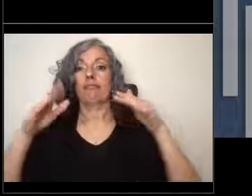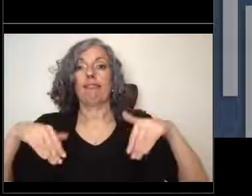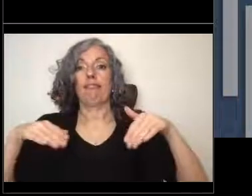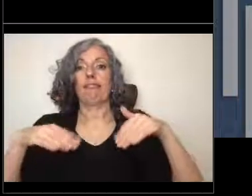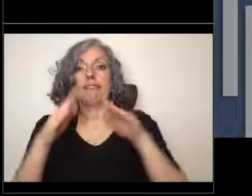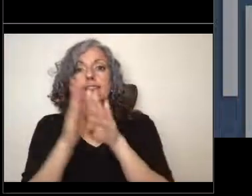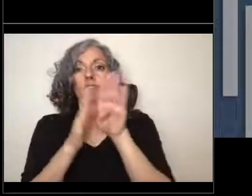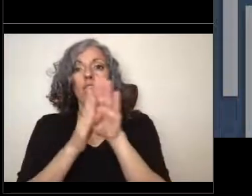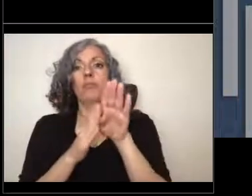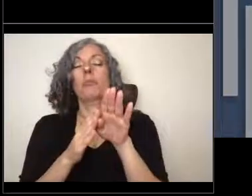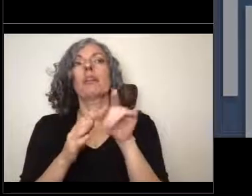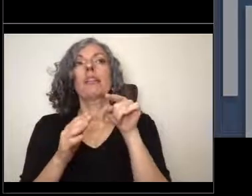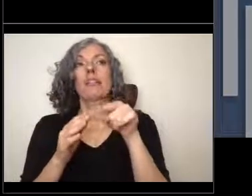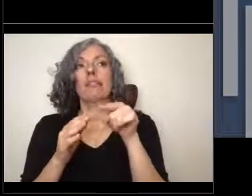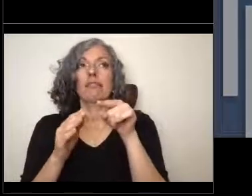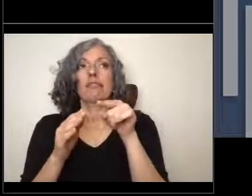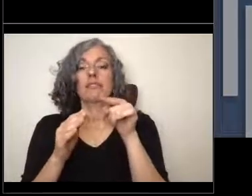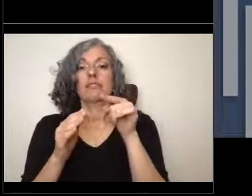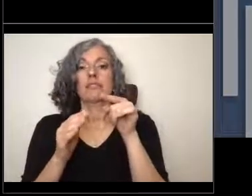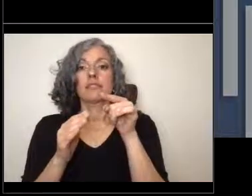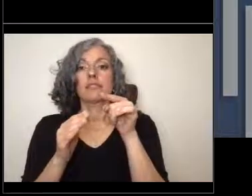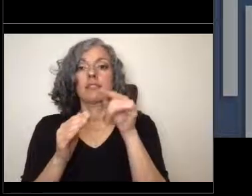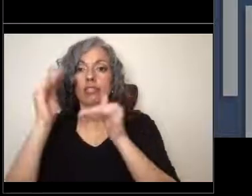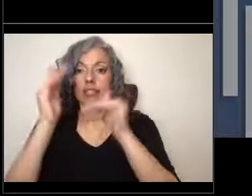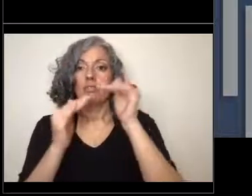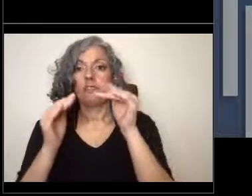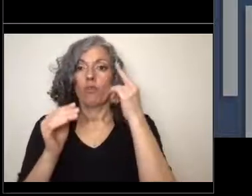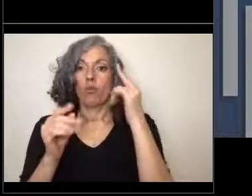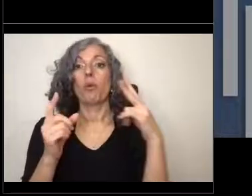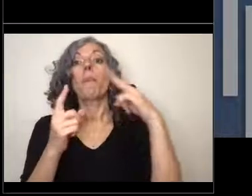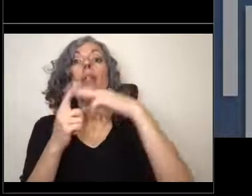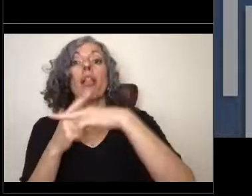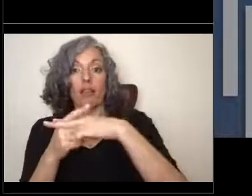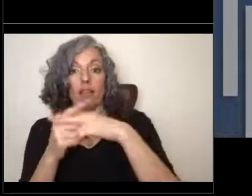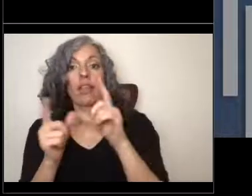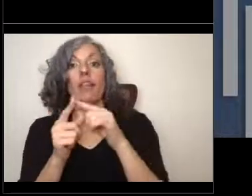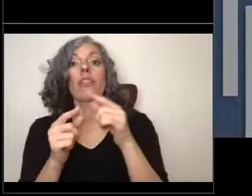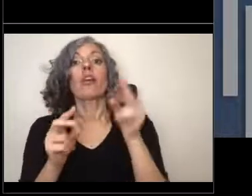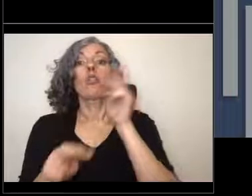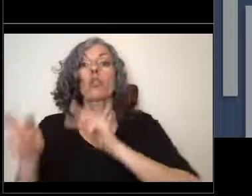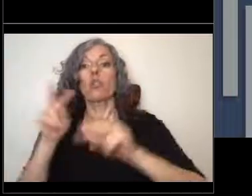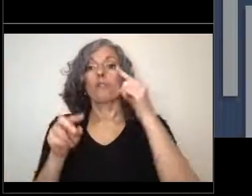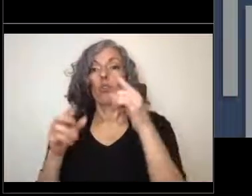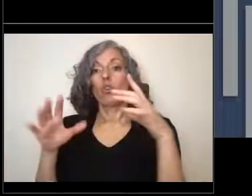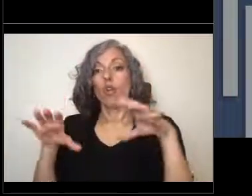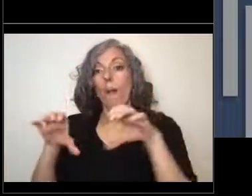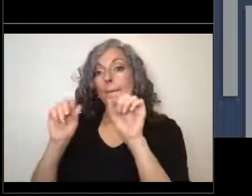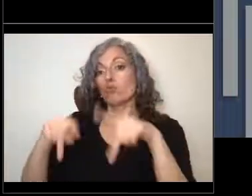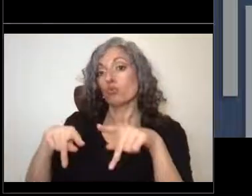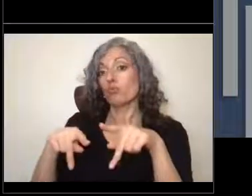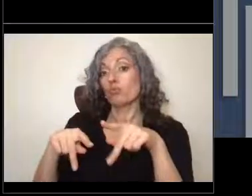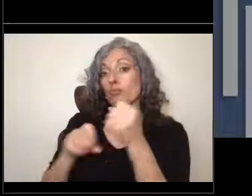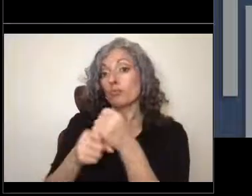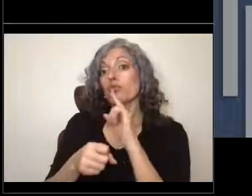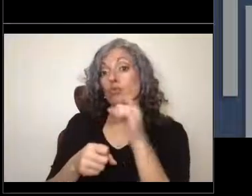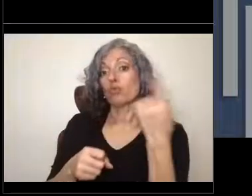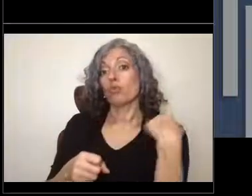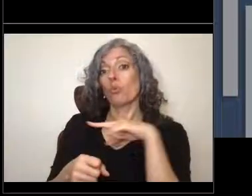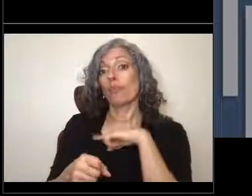applied, and we will be looking for those opportunities to make sure that we, you know, can get that